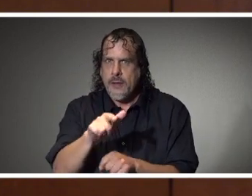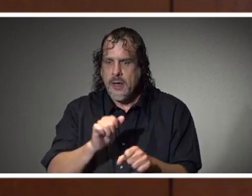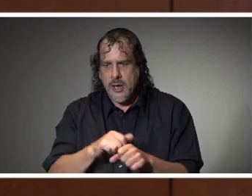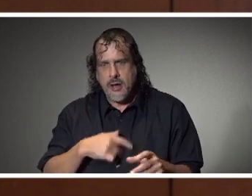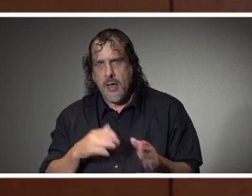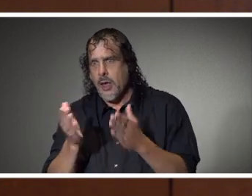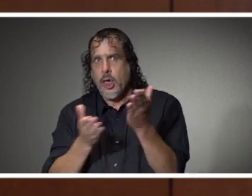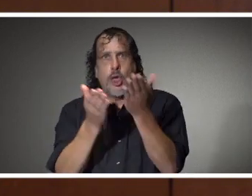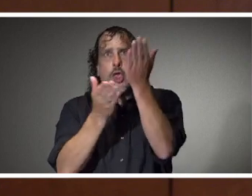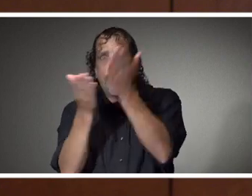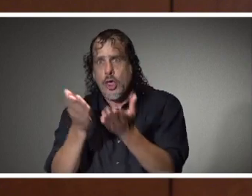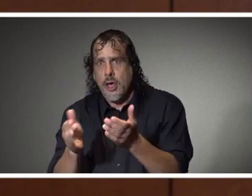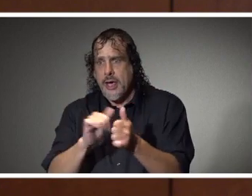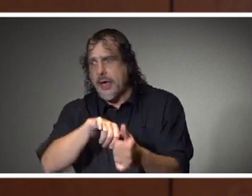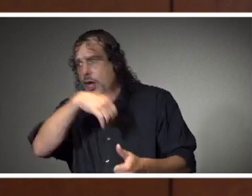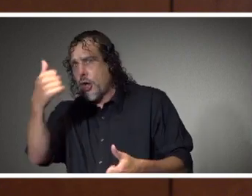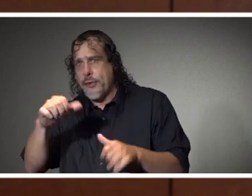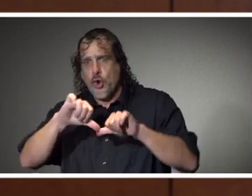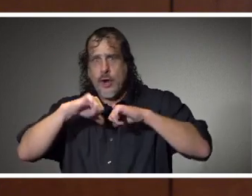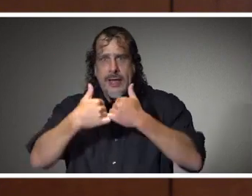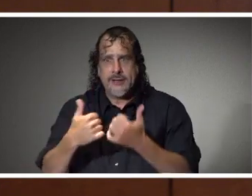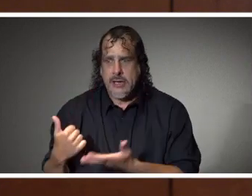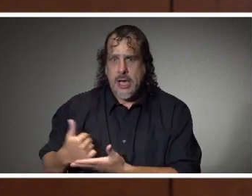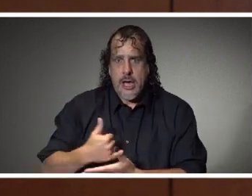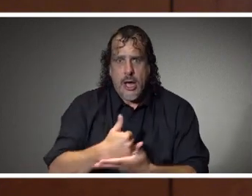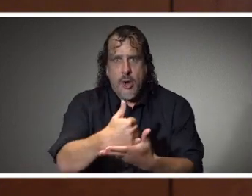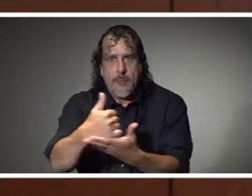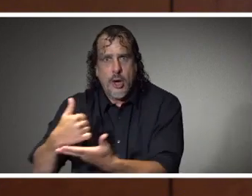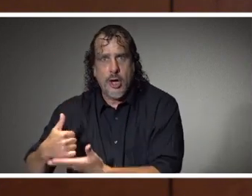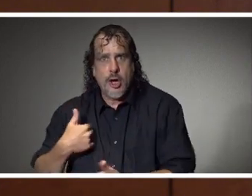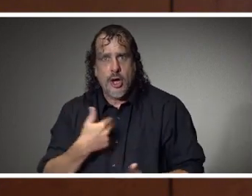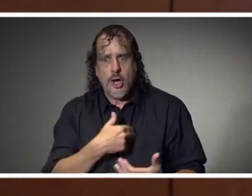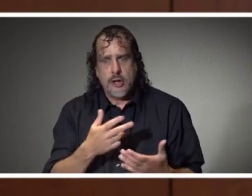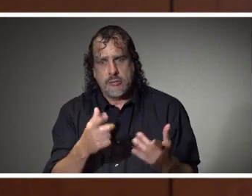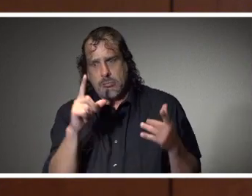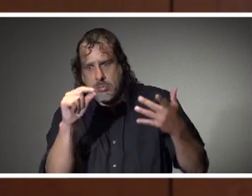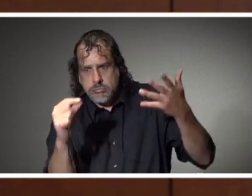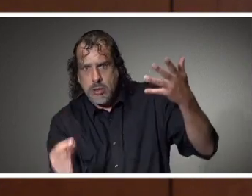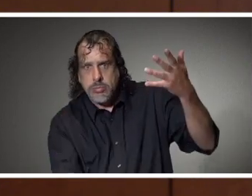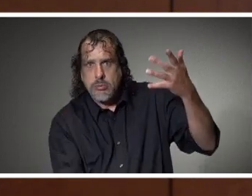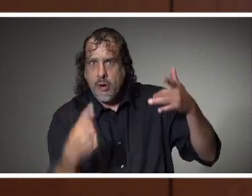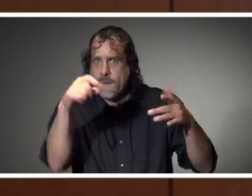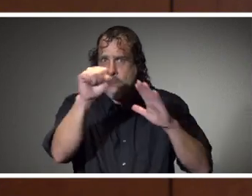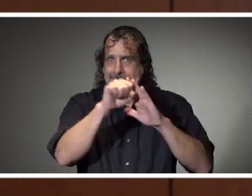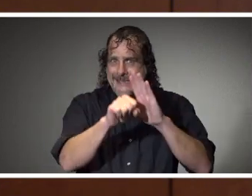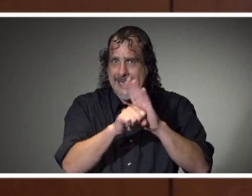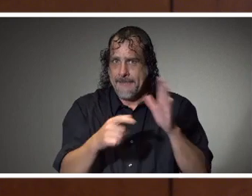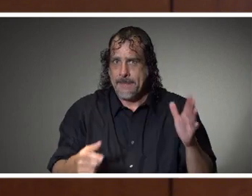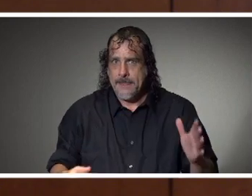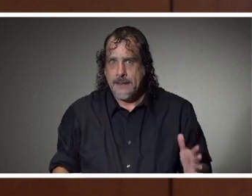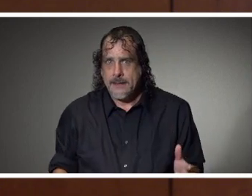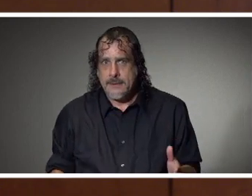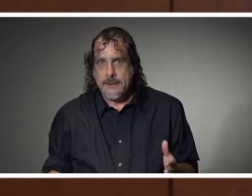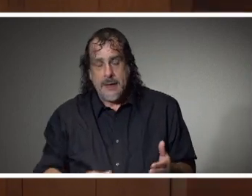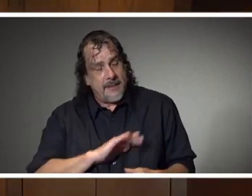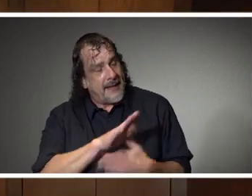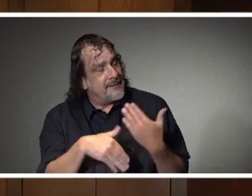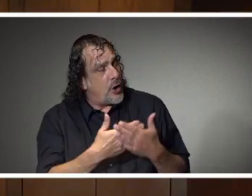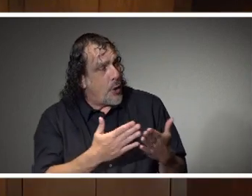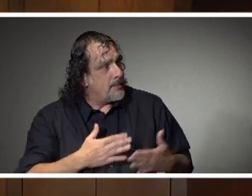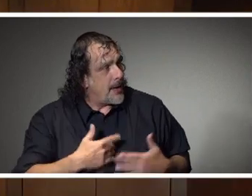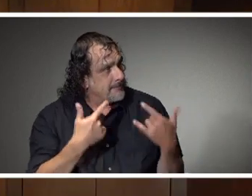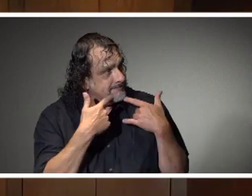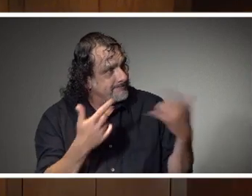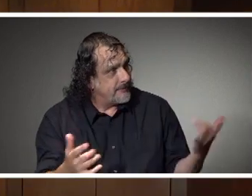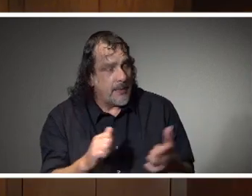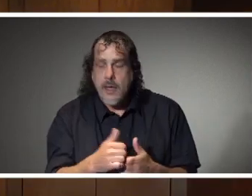other state agencies that come and help us coordinate the things that the state does. Sir, that ends all my comments. Well, thank you,